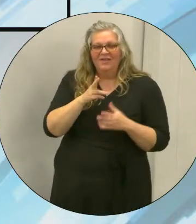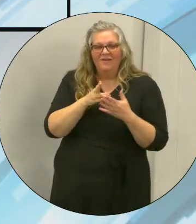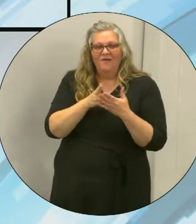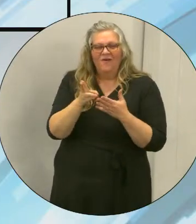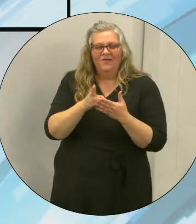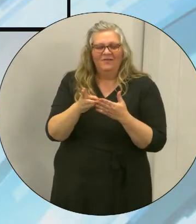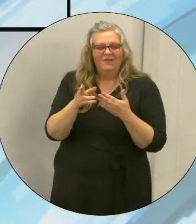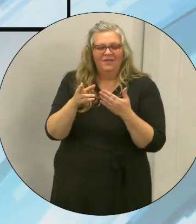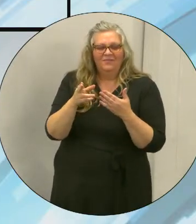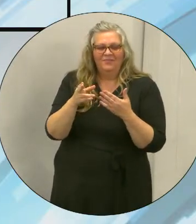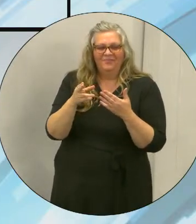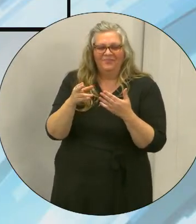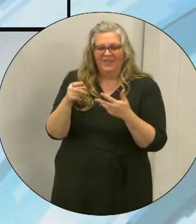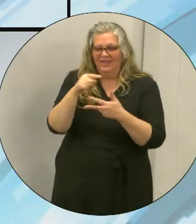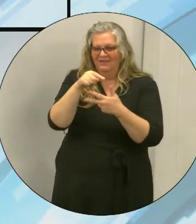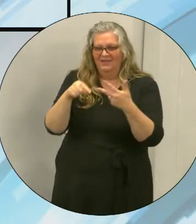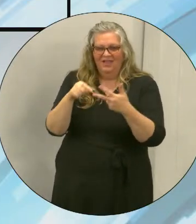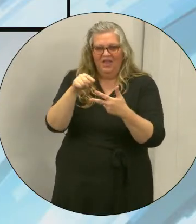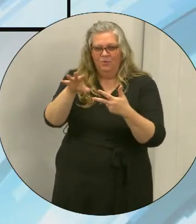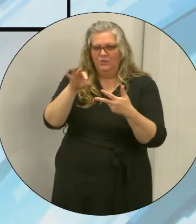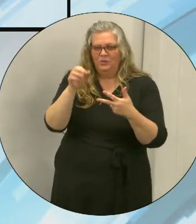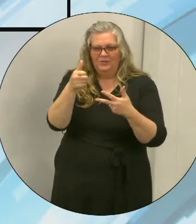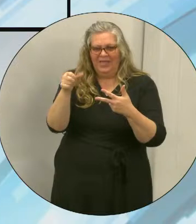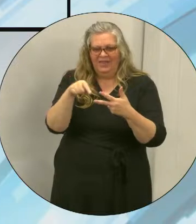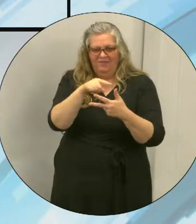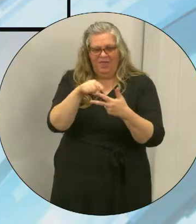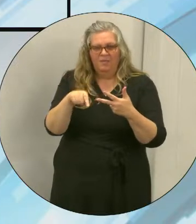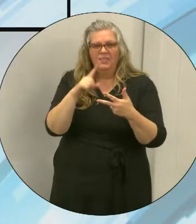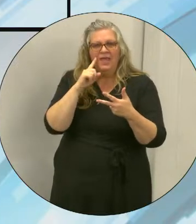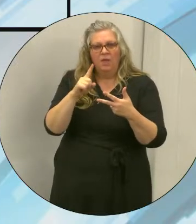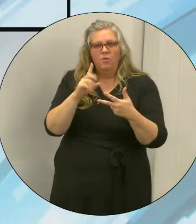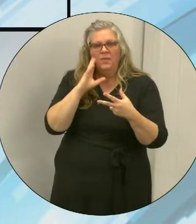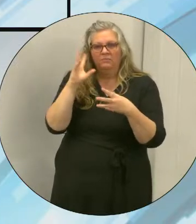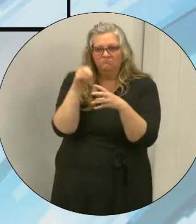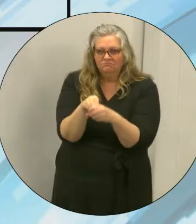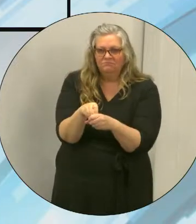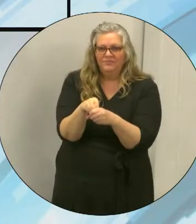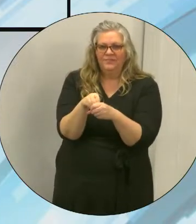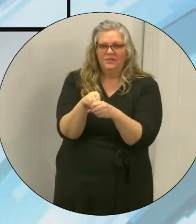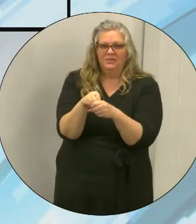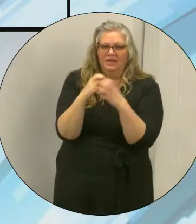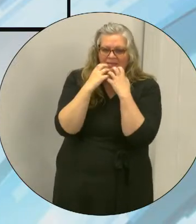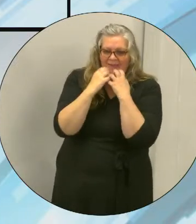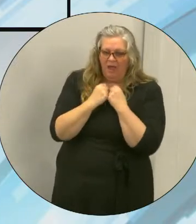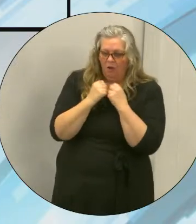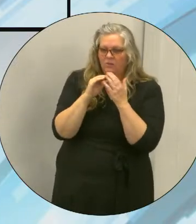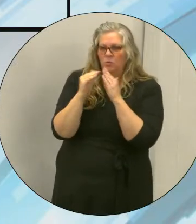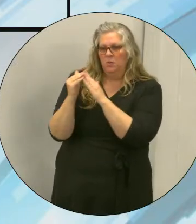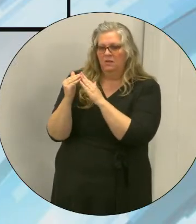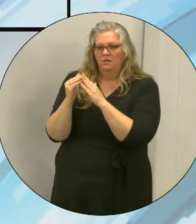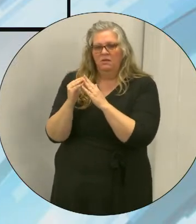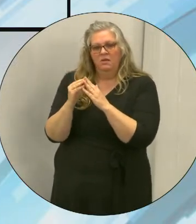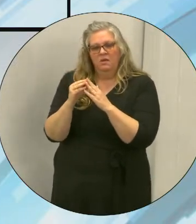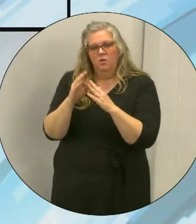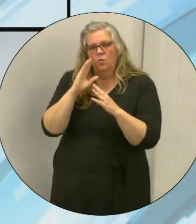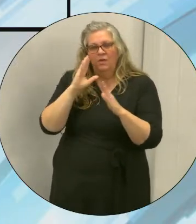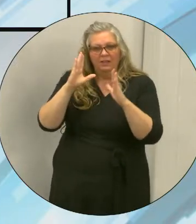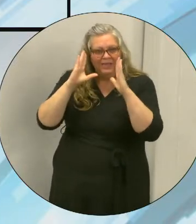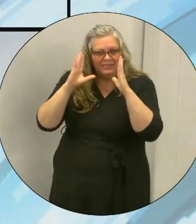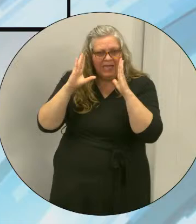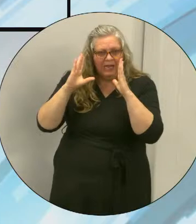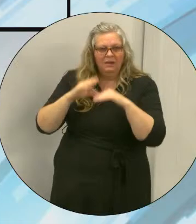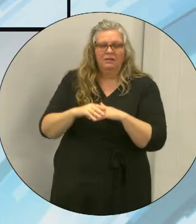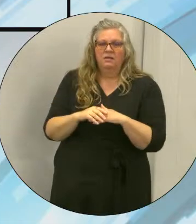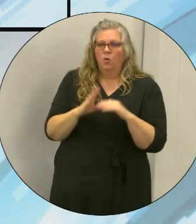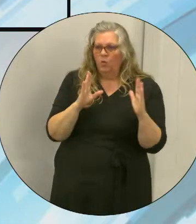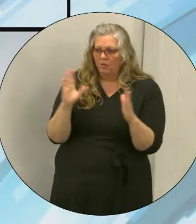we choose, we're going to have a superintendent who cares about our community, who's going to listen to our community, who's going to be well